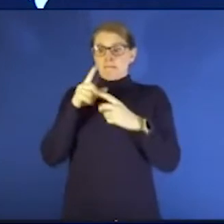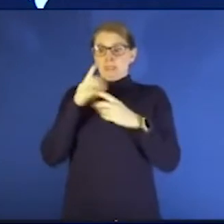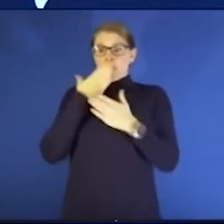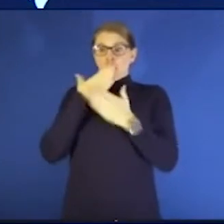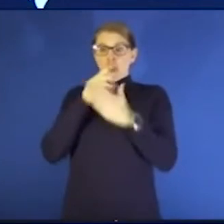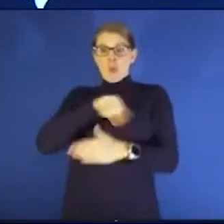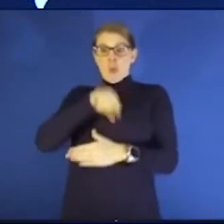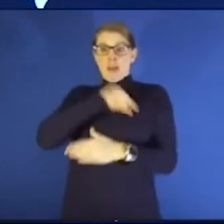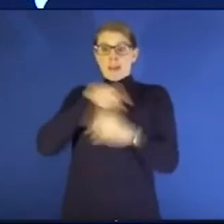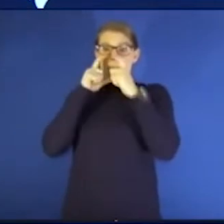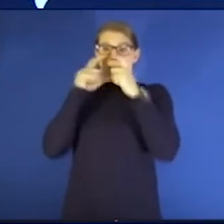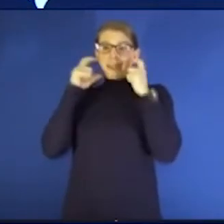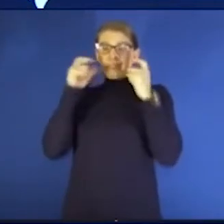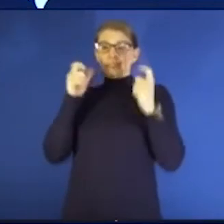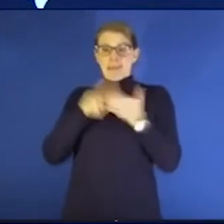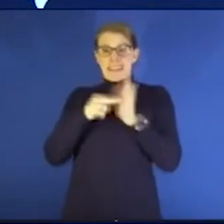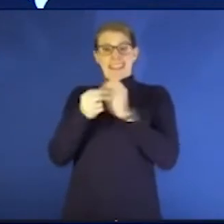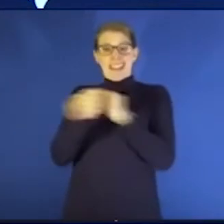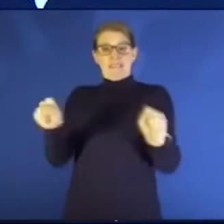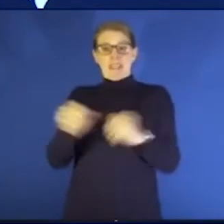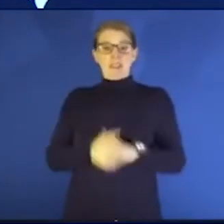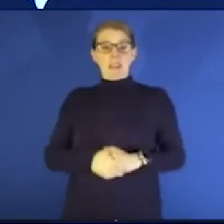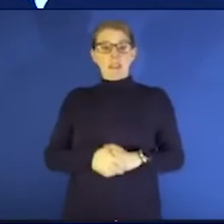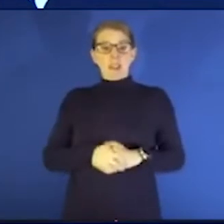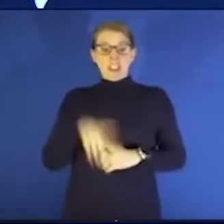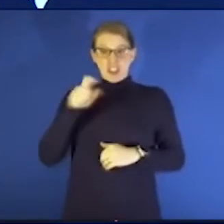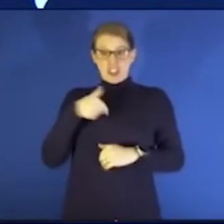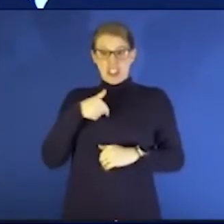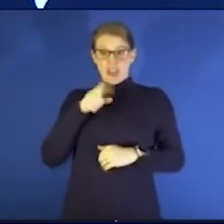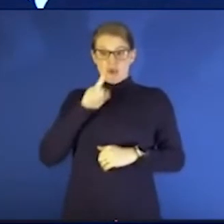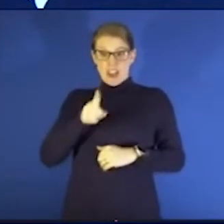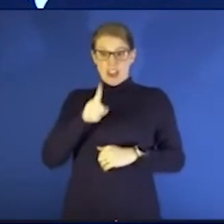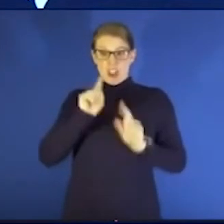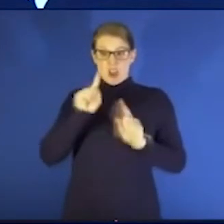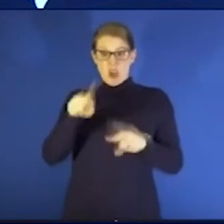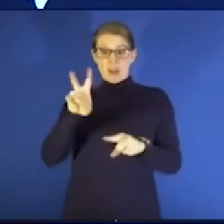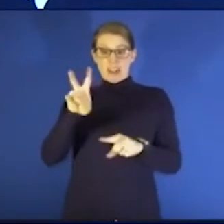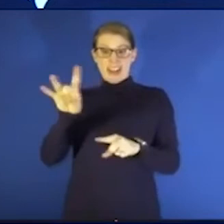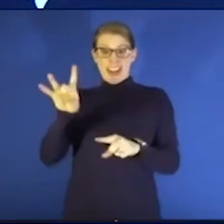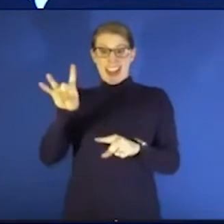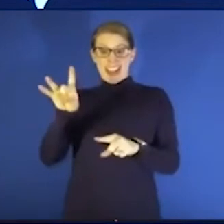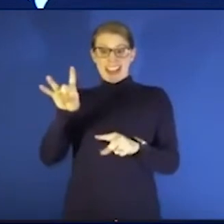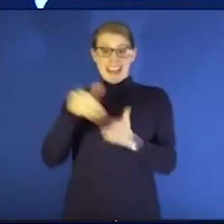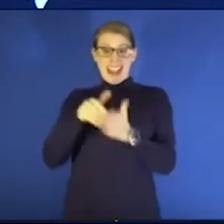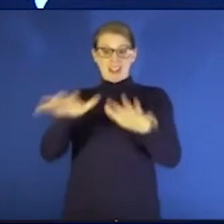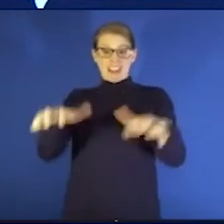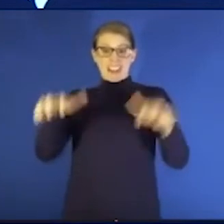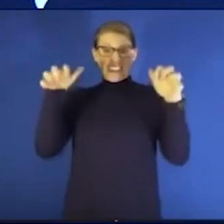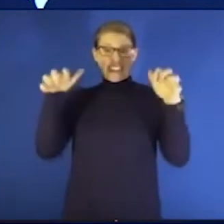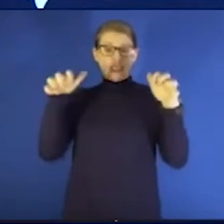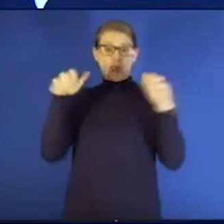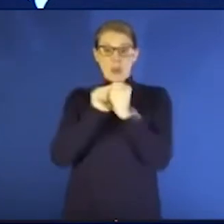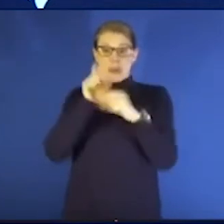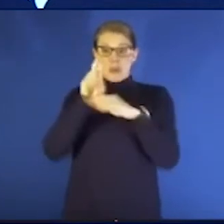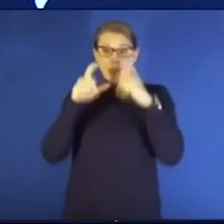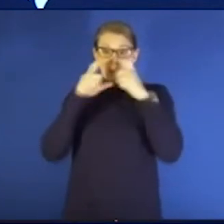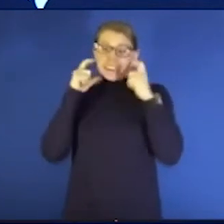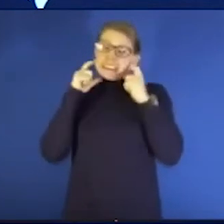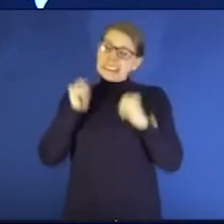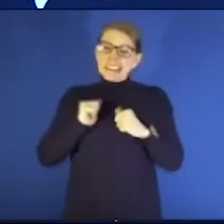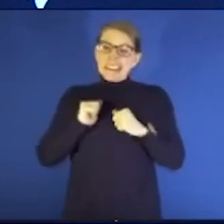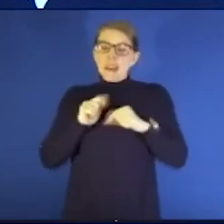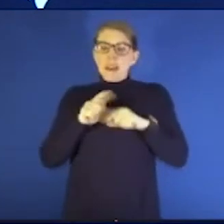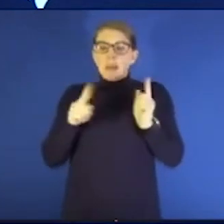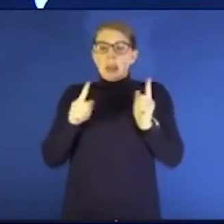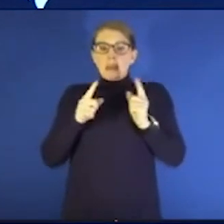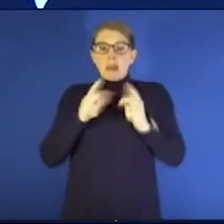moment, right? Should I really go to a crowd of 78,000 even with a mask on? It's a little hard. But it's a personal risk. And I'm like, okay,